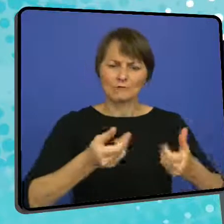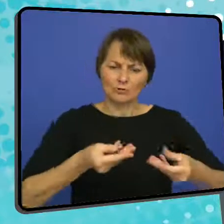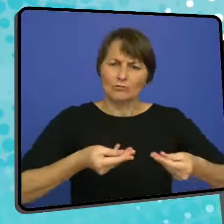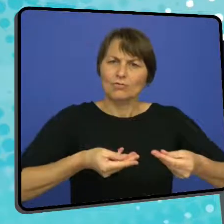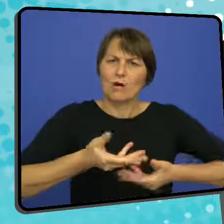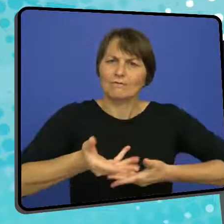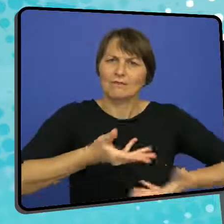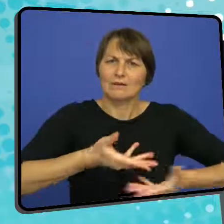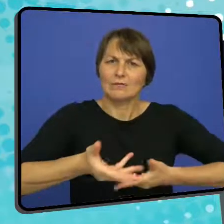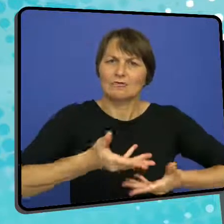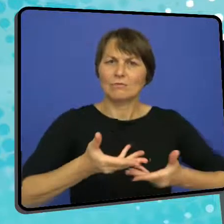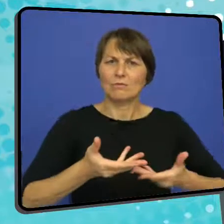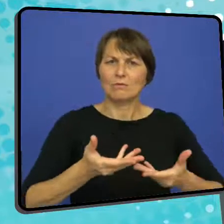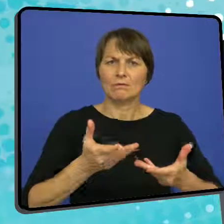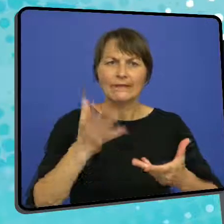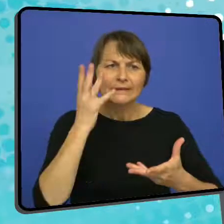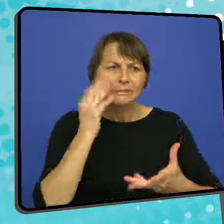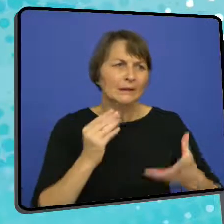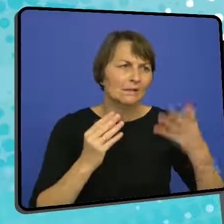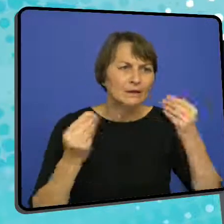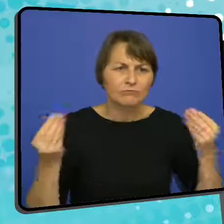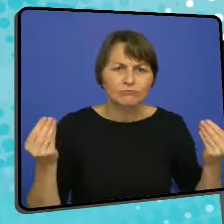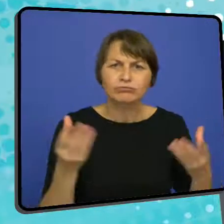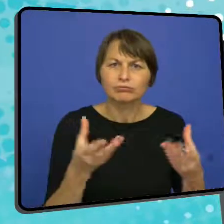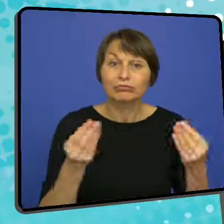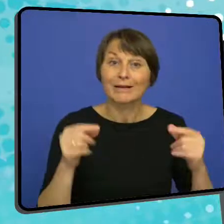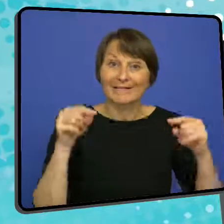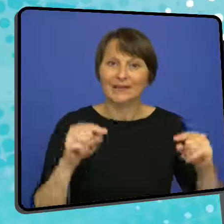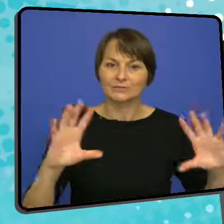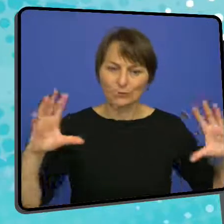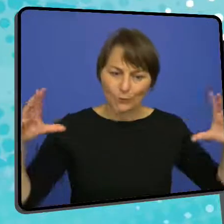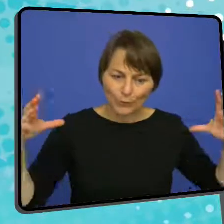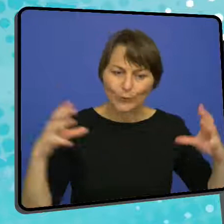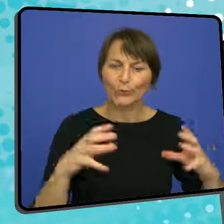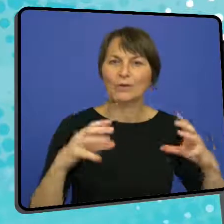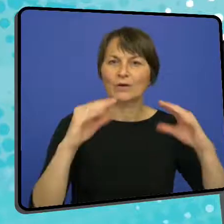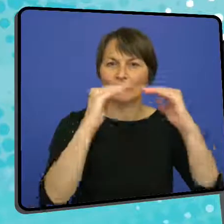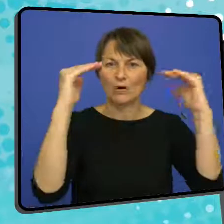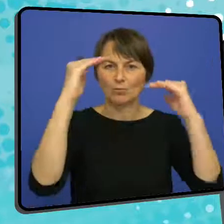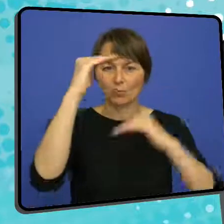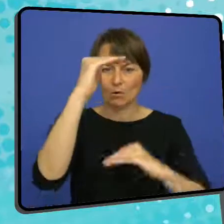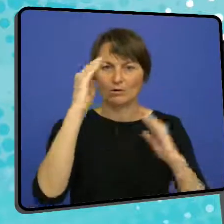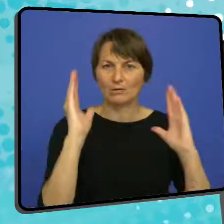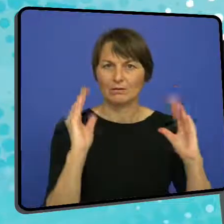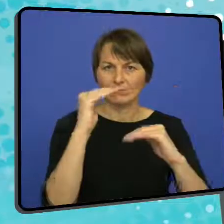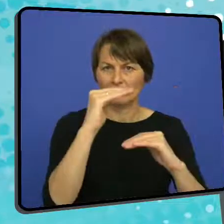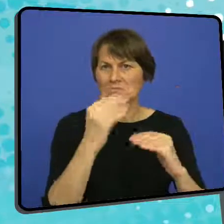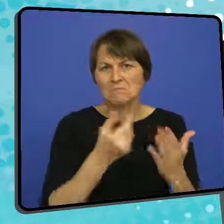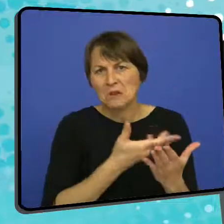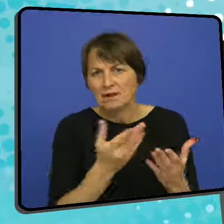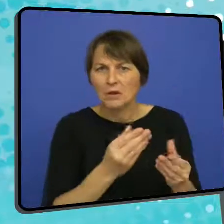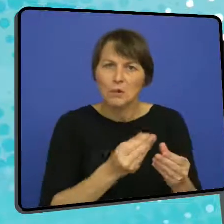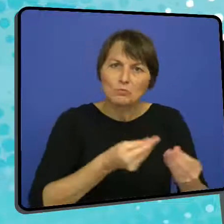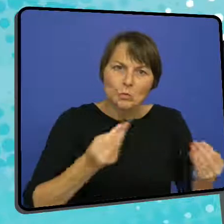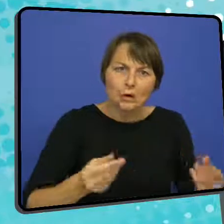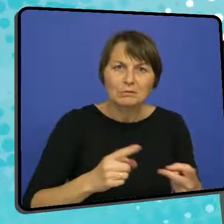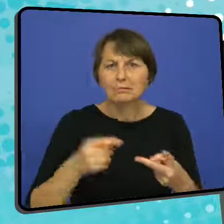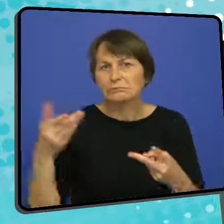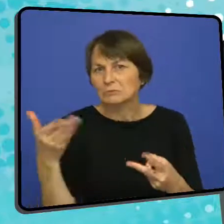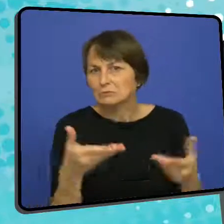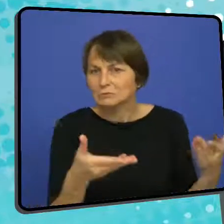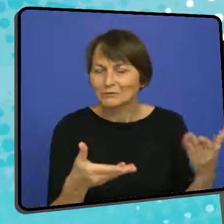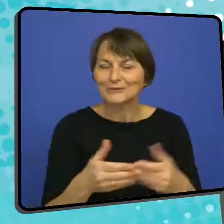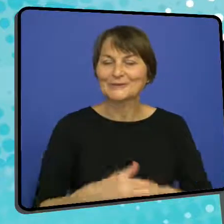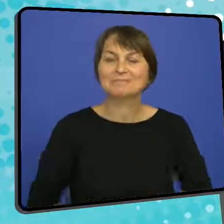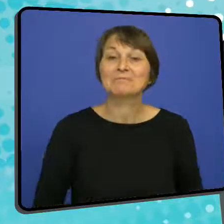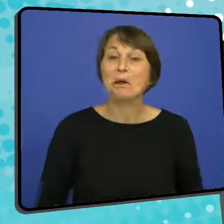that framework and our products and services surrounding it, let's say. Yeah. Wonderful. I was going to say, and